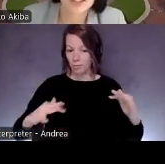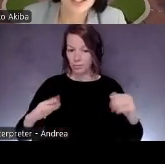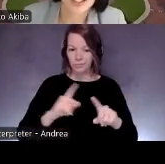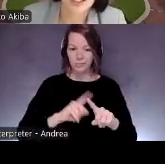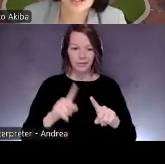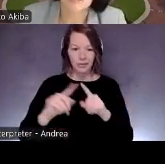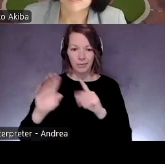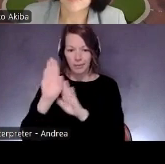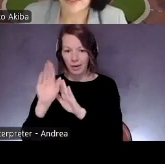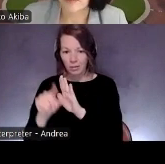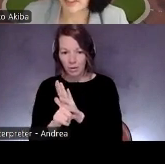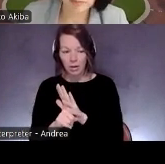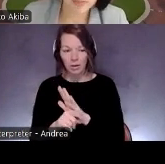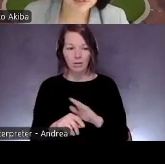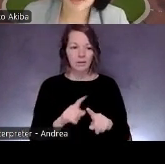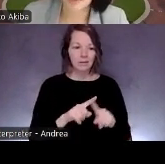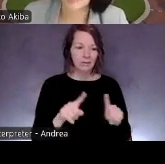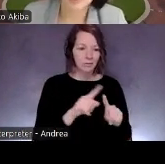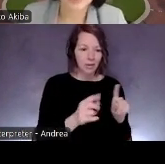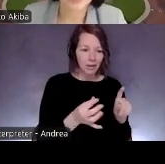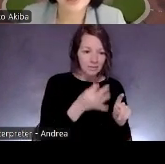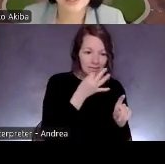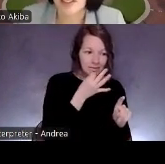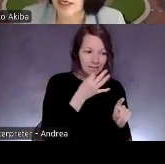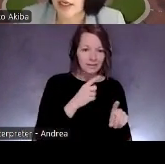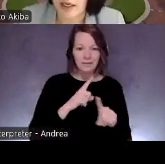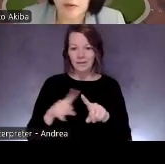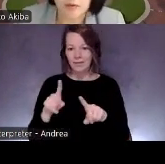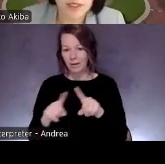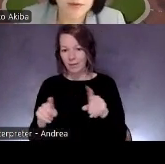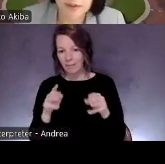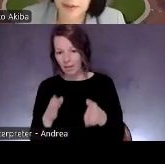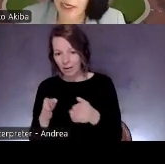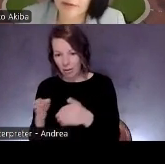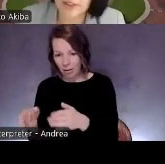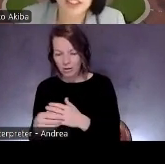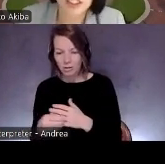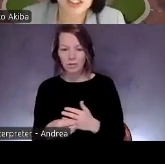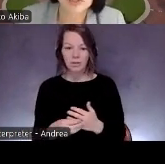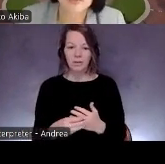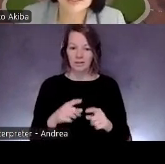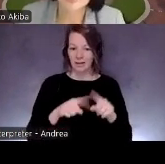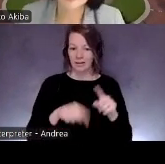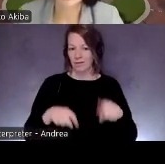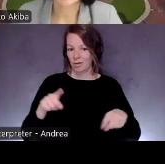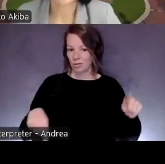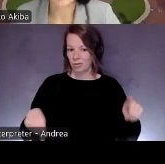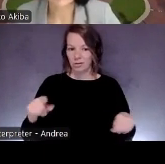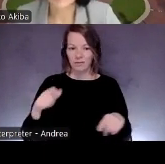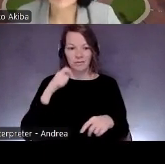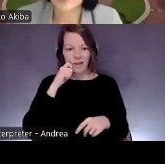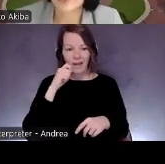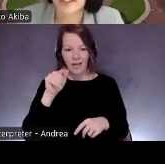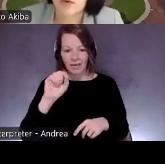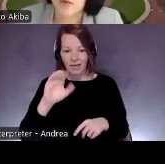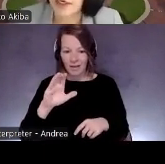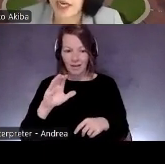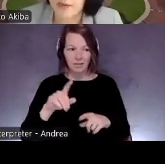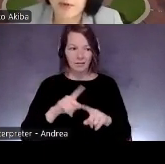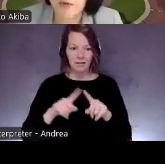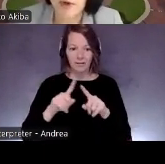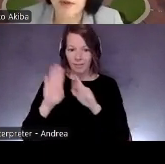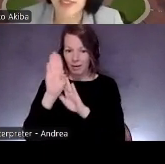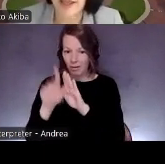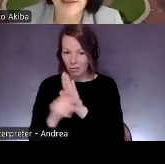backgrounds, various methodologies. We are very diverse in terms of ethnic, racial backgrounds. We